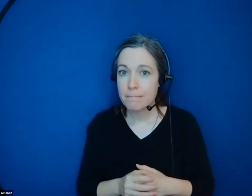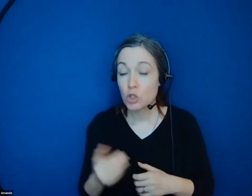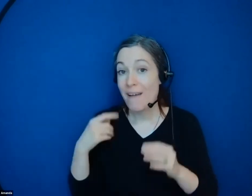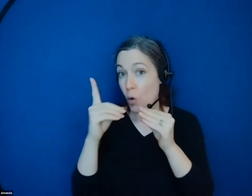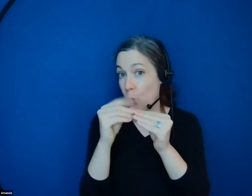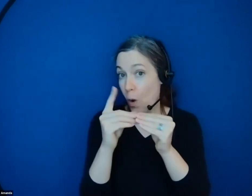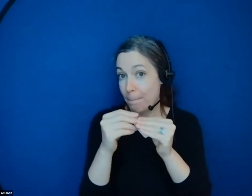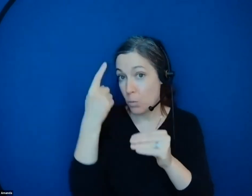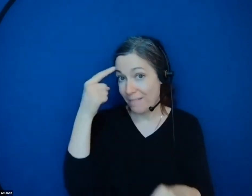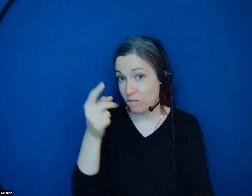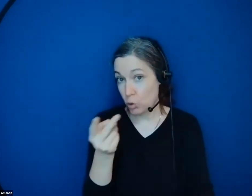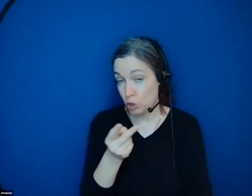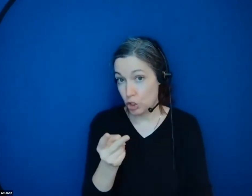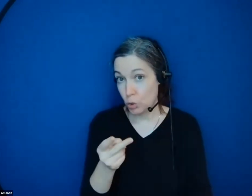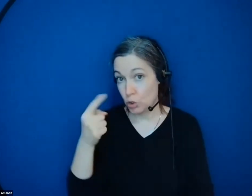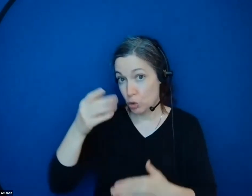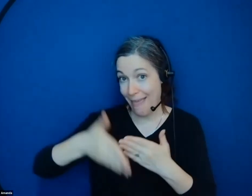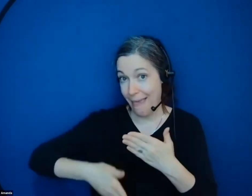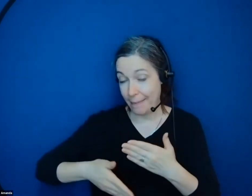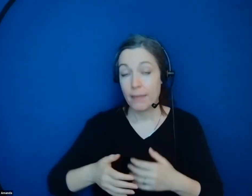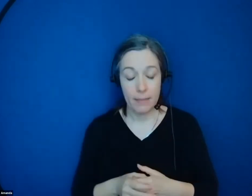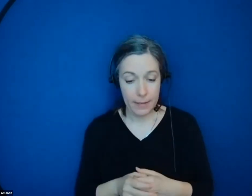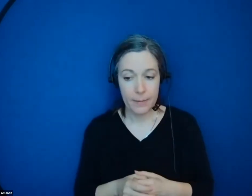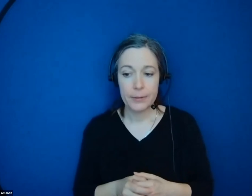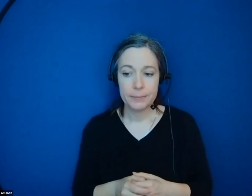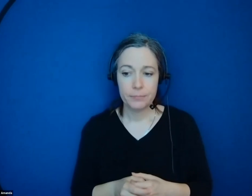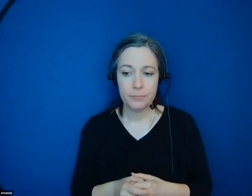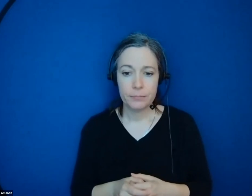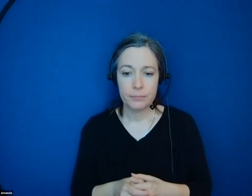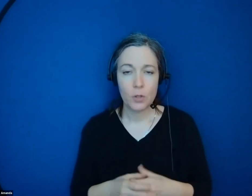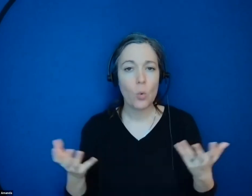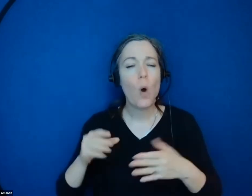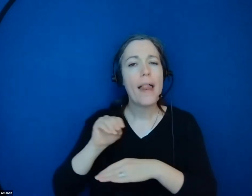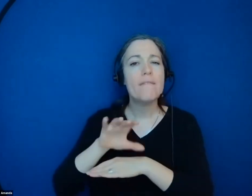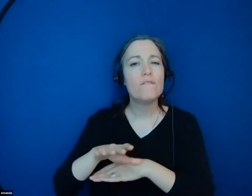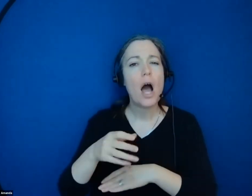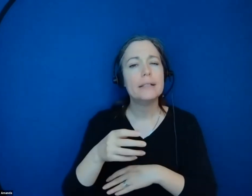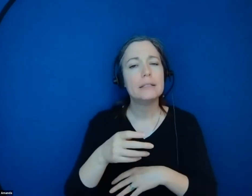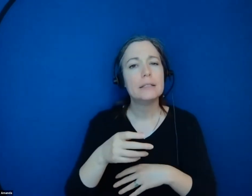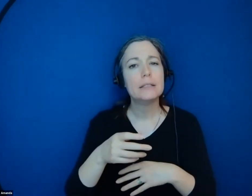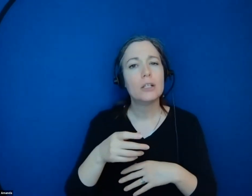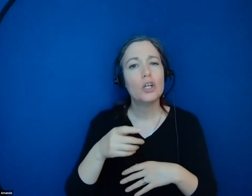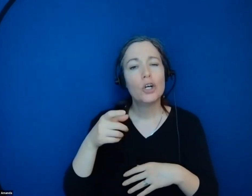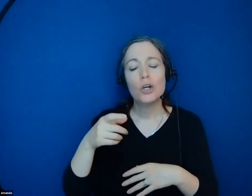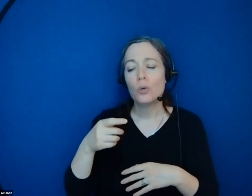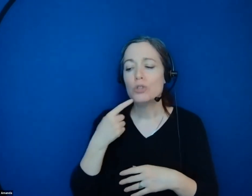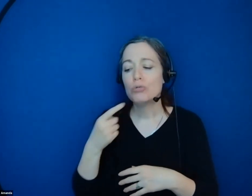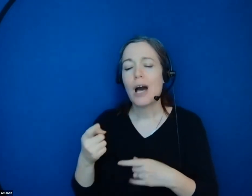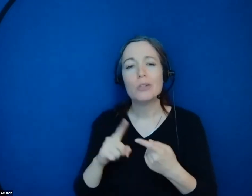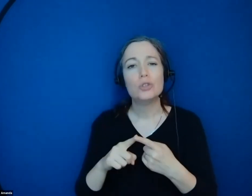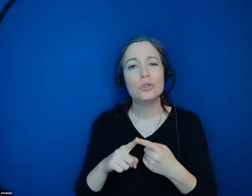question out to you guys to end on. So what advice would you guys give to prospective students who are looking